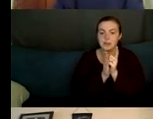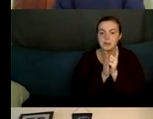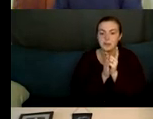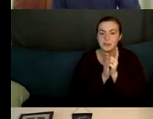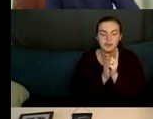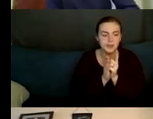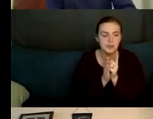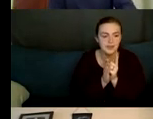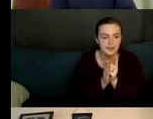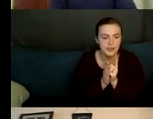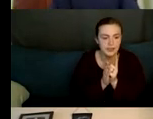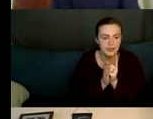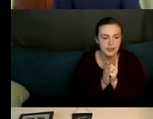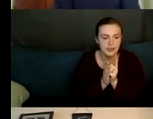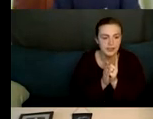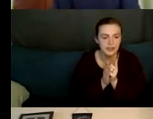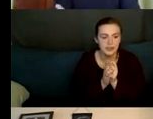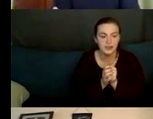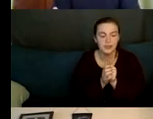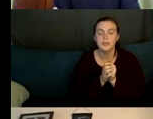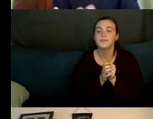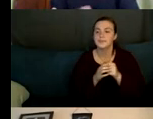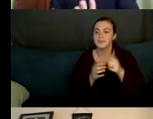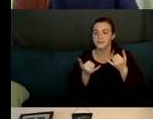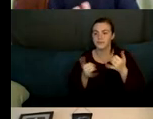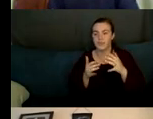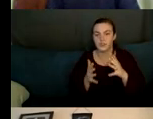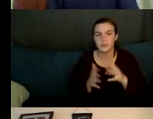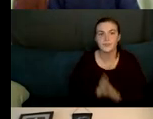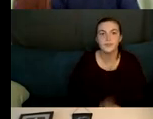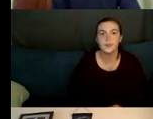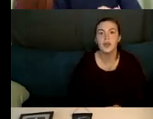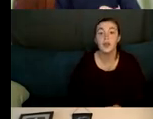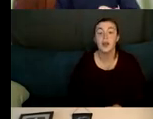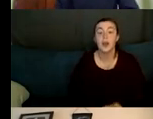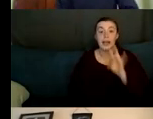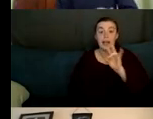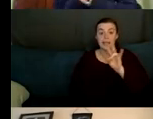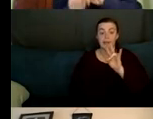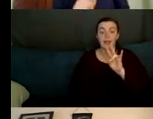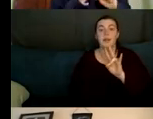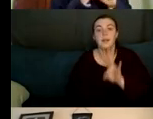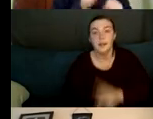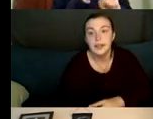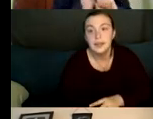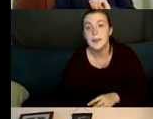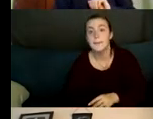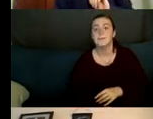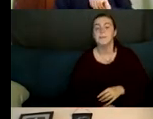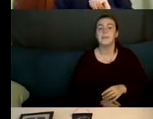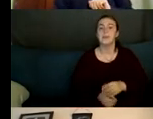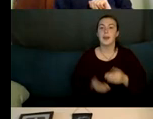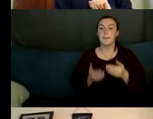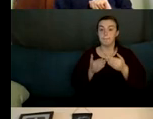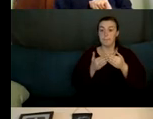thank you. Okay, so step 7, have your teacher, before you publish